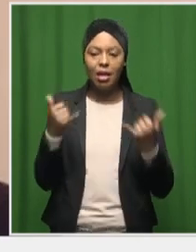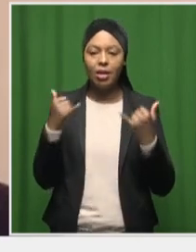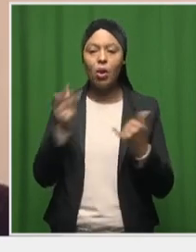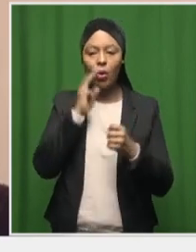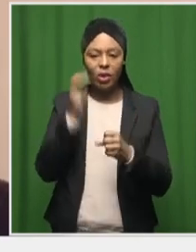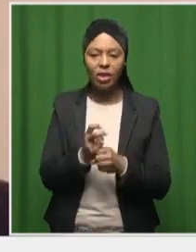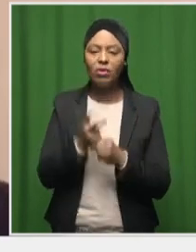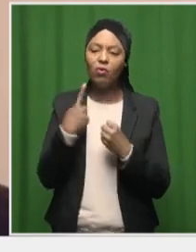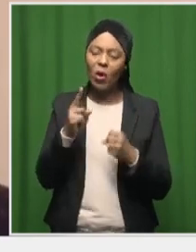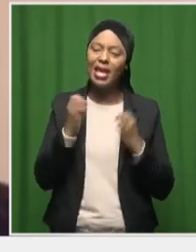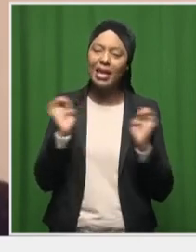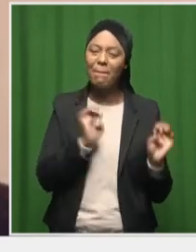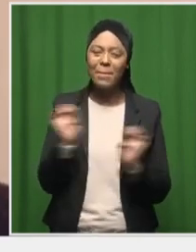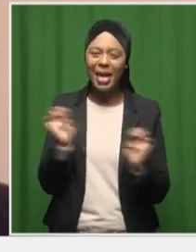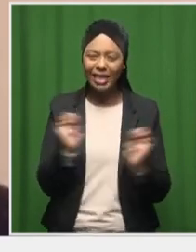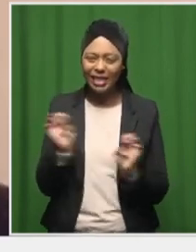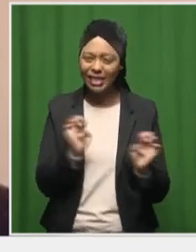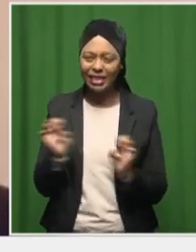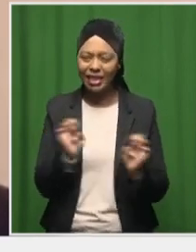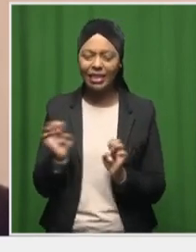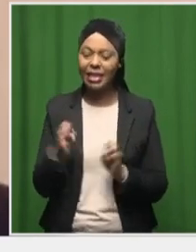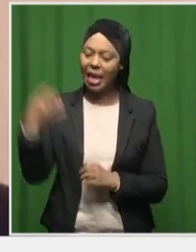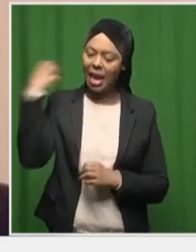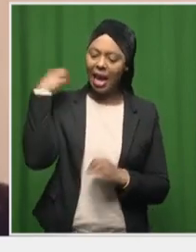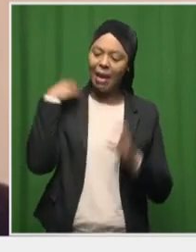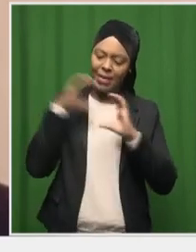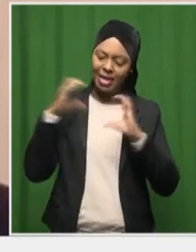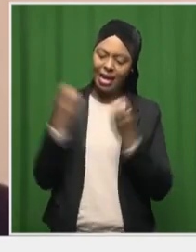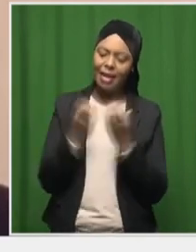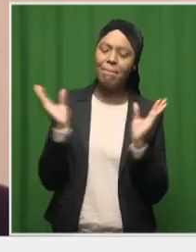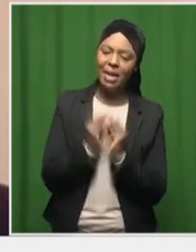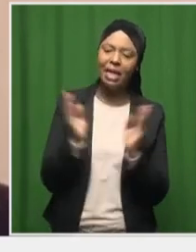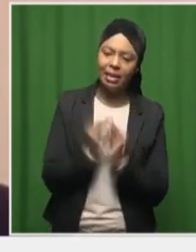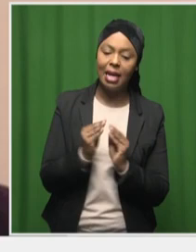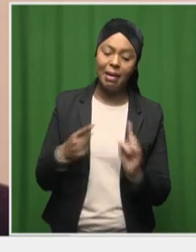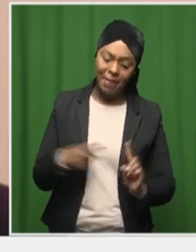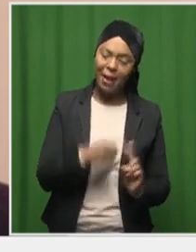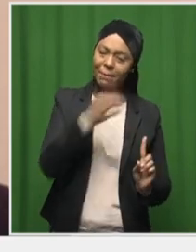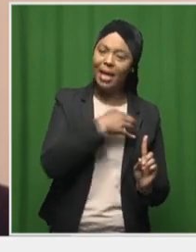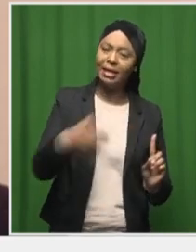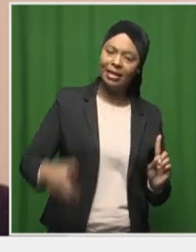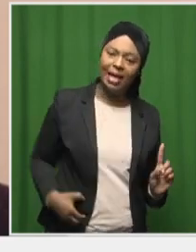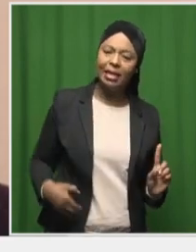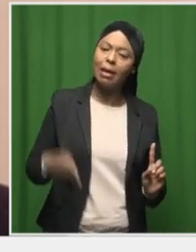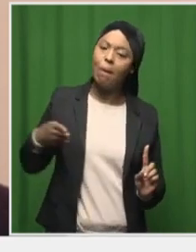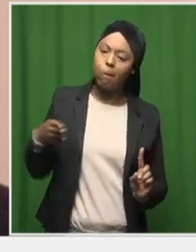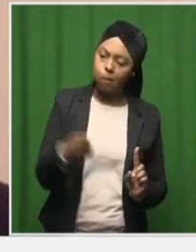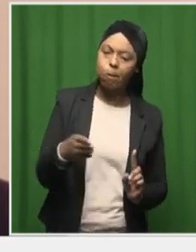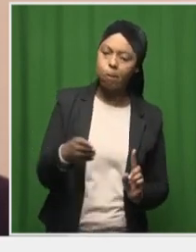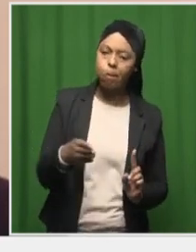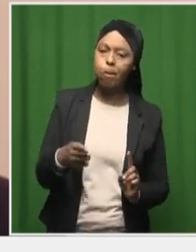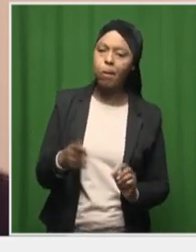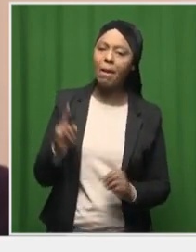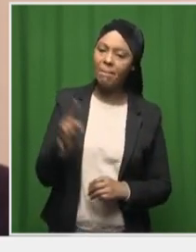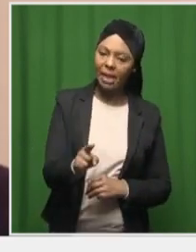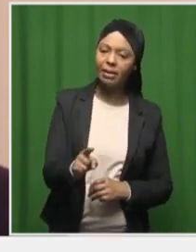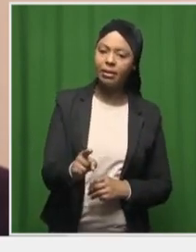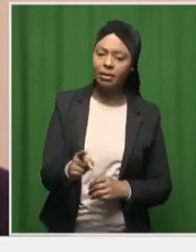call for an emergency cabinet meeting, and the President must hold the ministers to order.